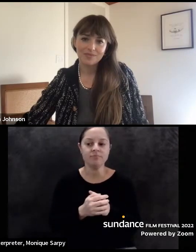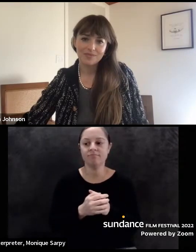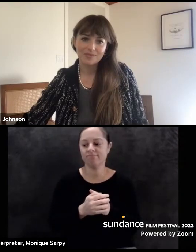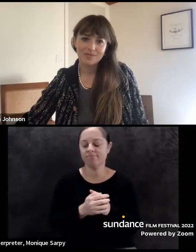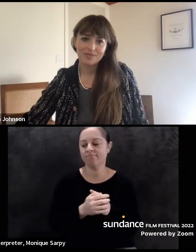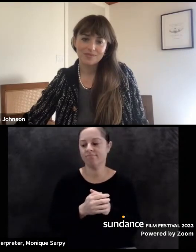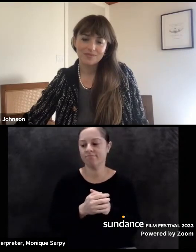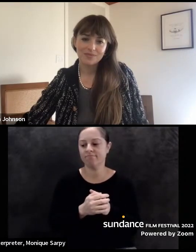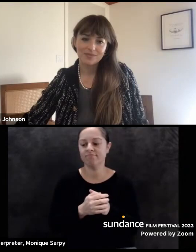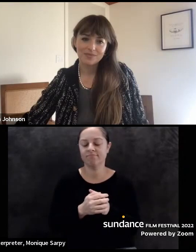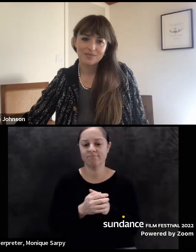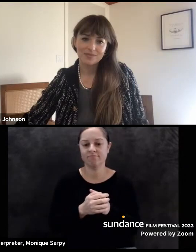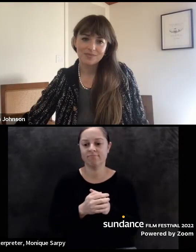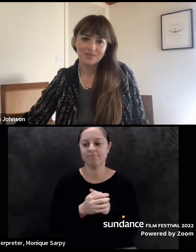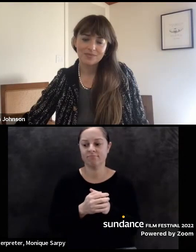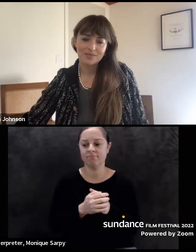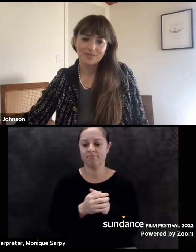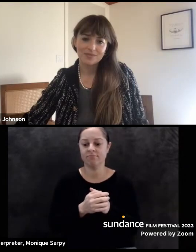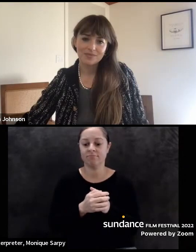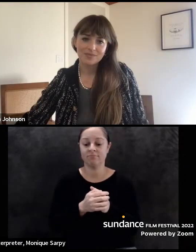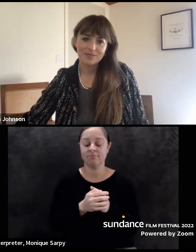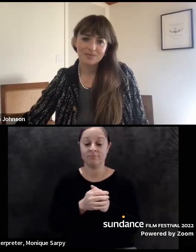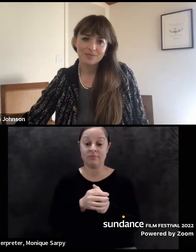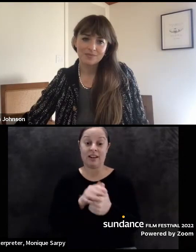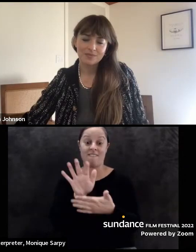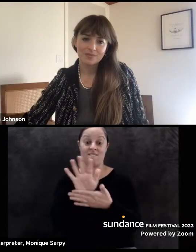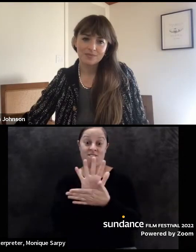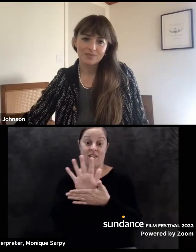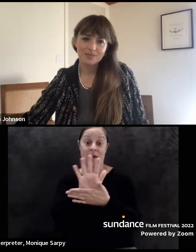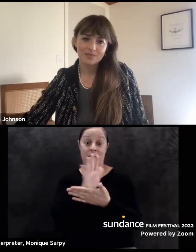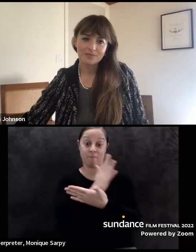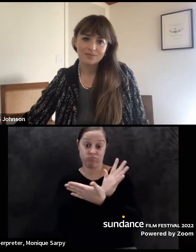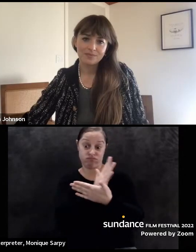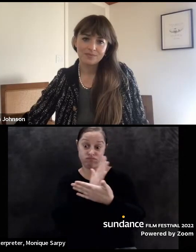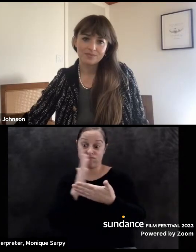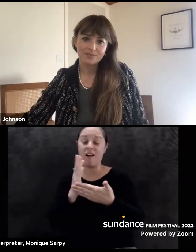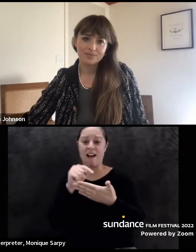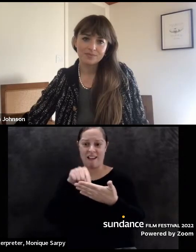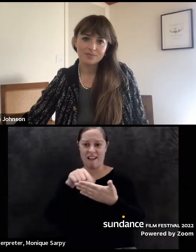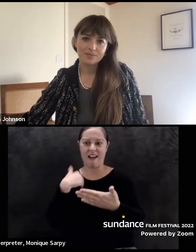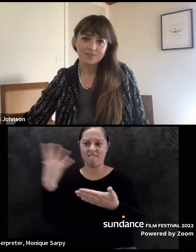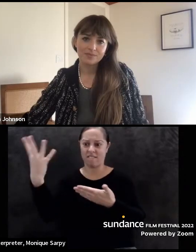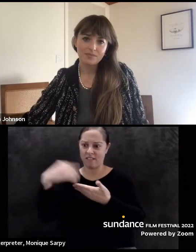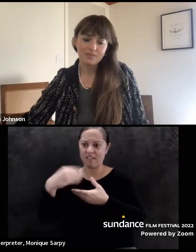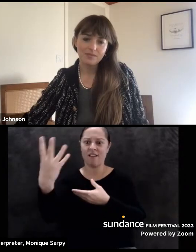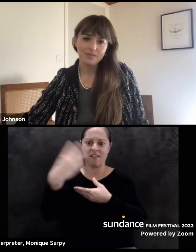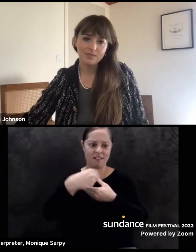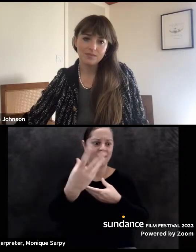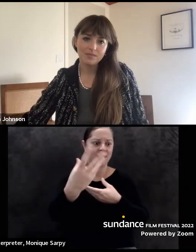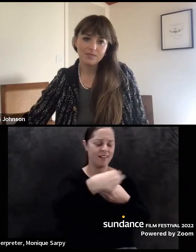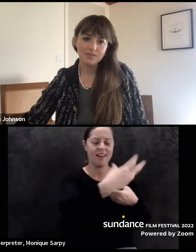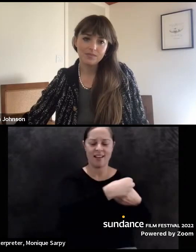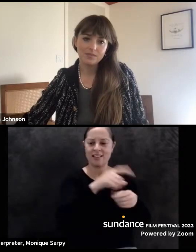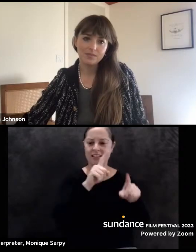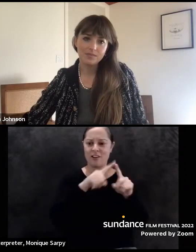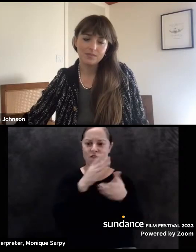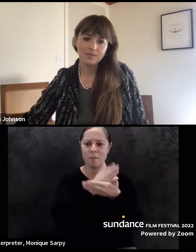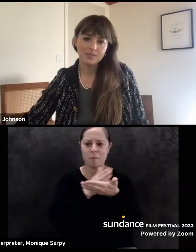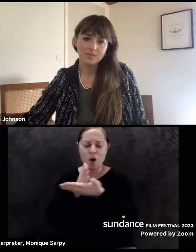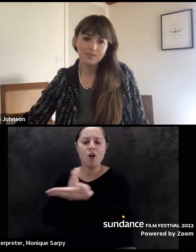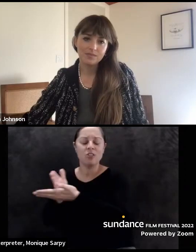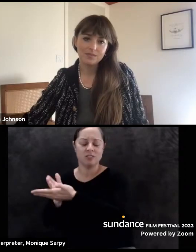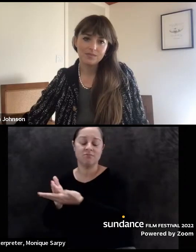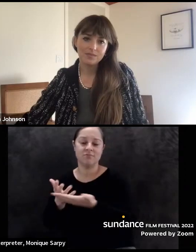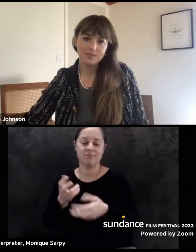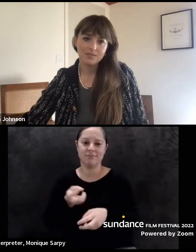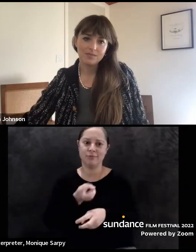getting a film landscape where we have all of that or have that more often, or it's hard to imagine, and yet it would be